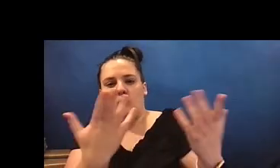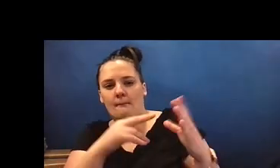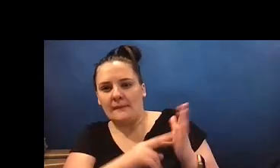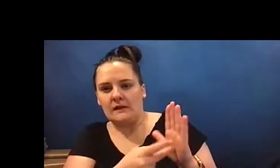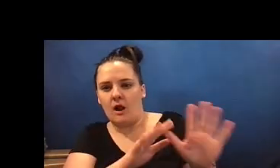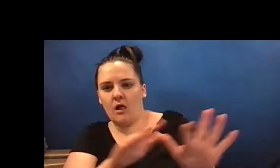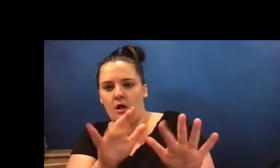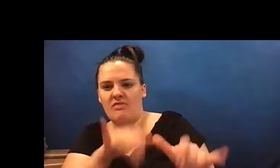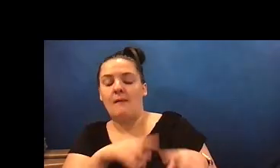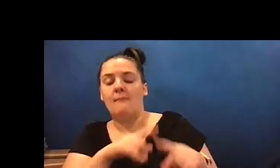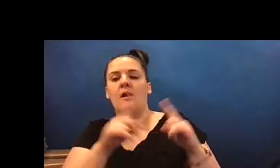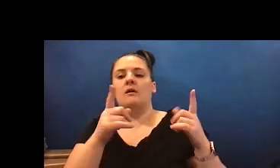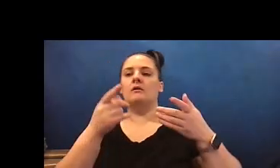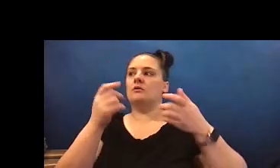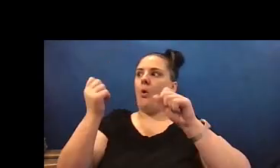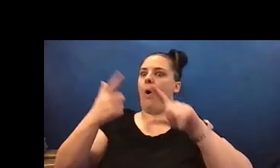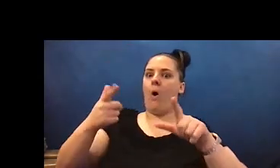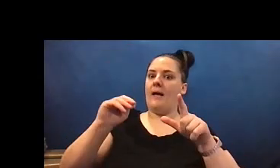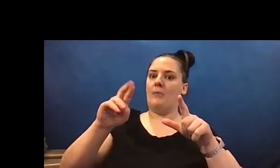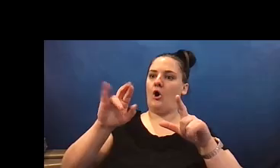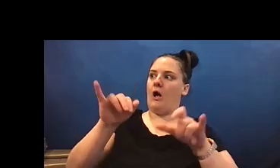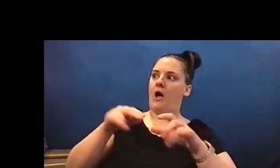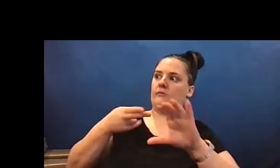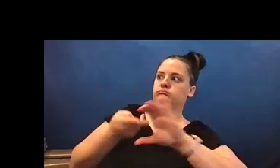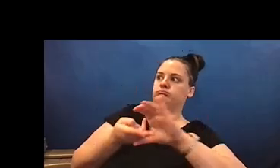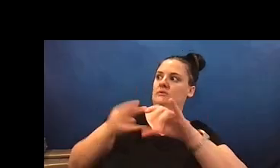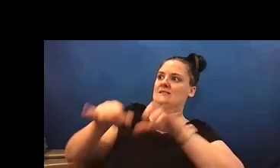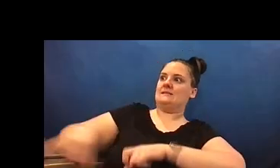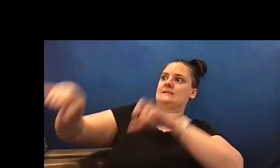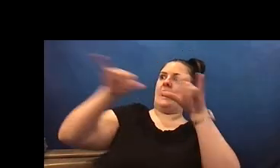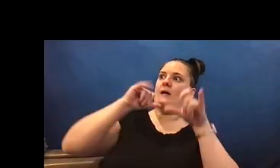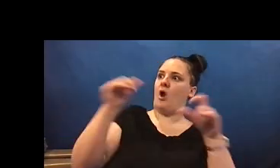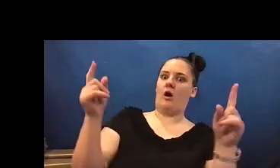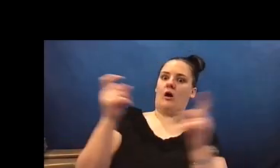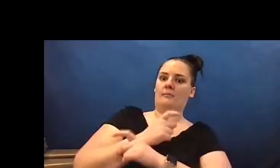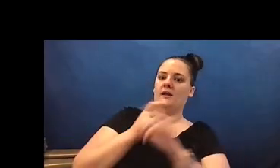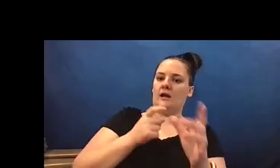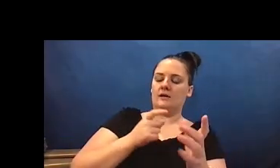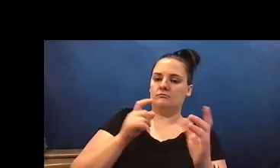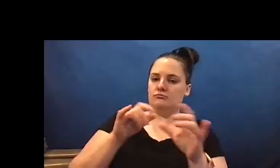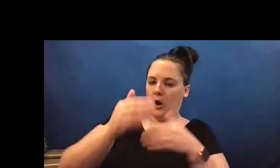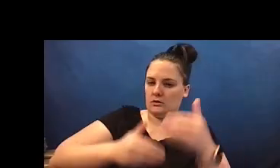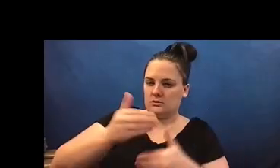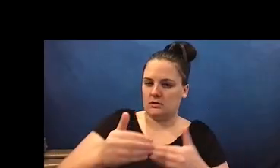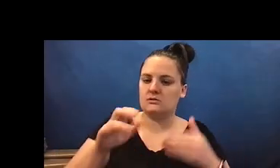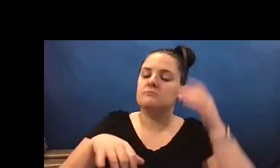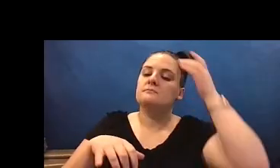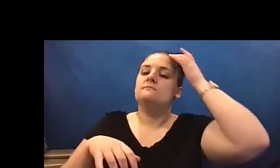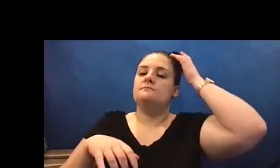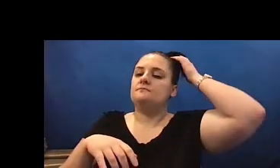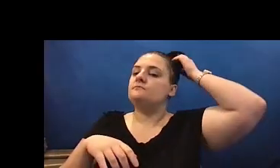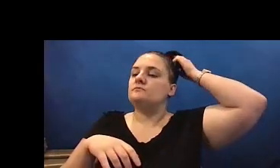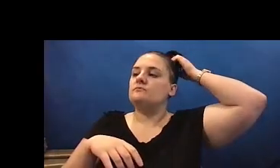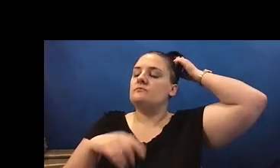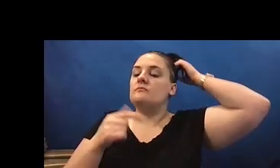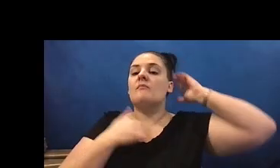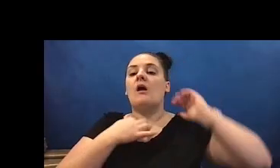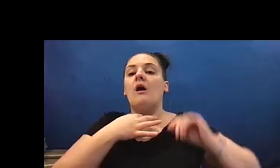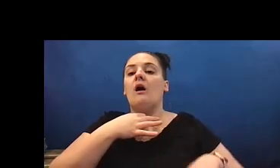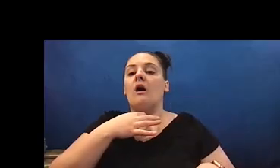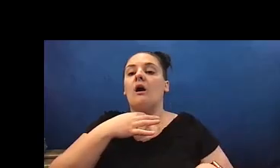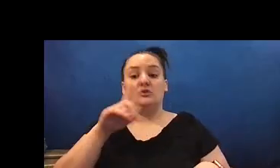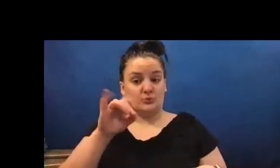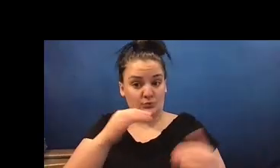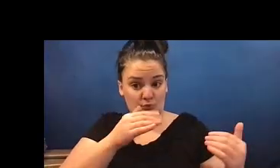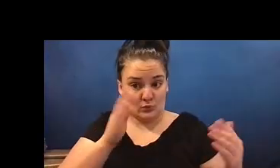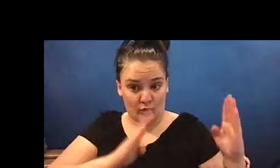MRI is an MRI. So we've been able to keep the cost of that down. I do worry a little bit. We haven't talked much about labor, although